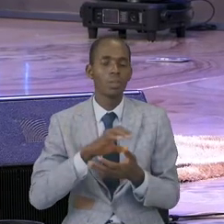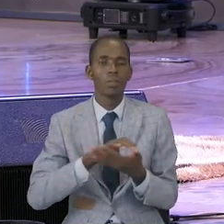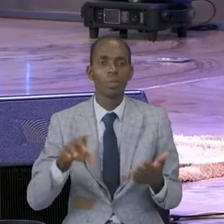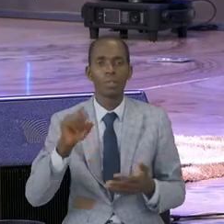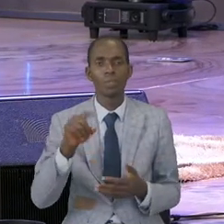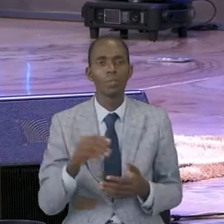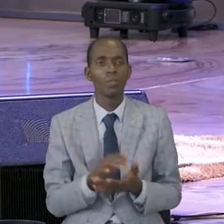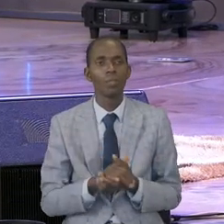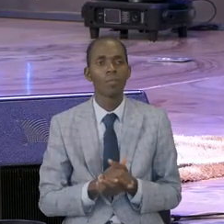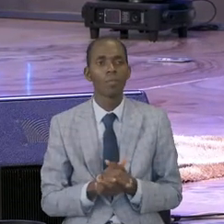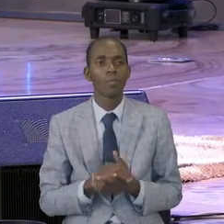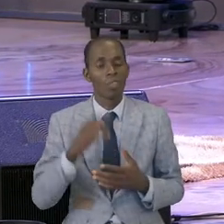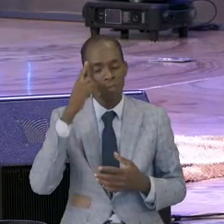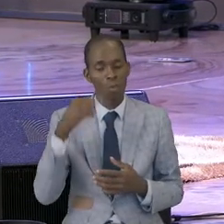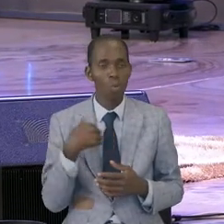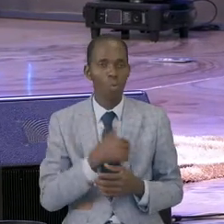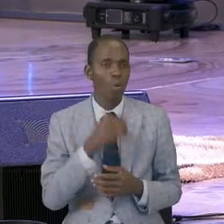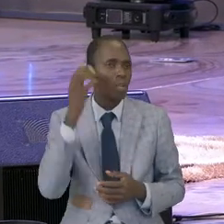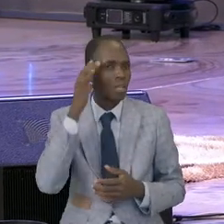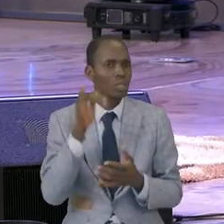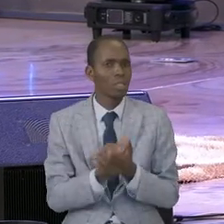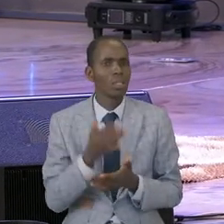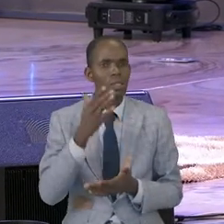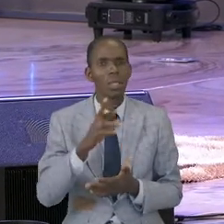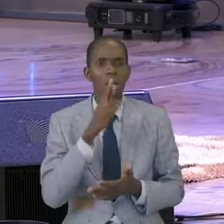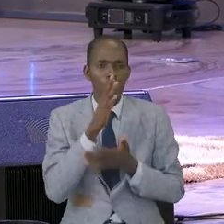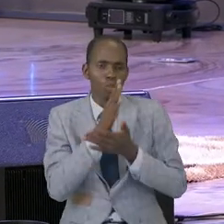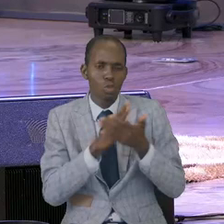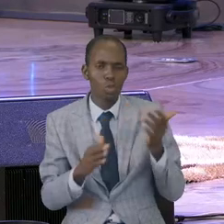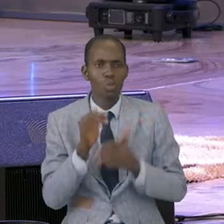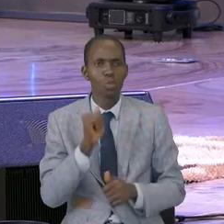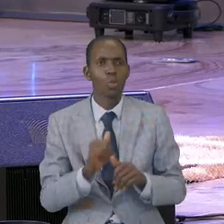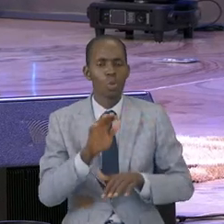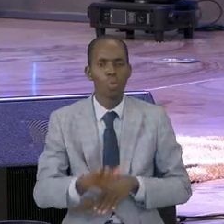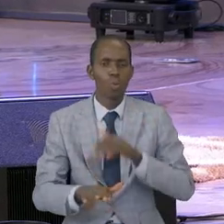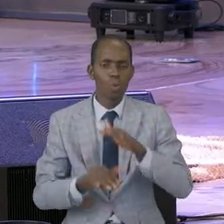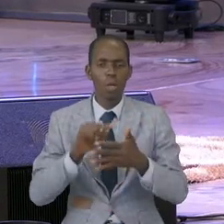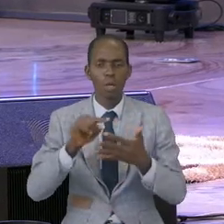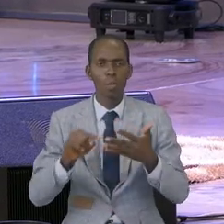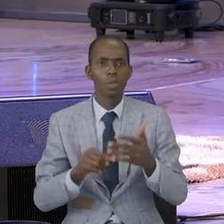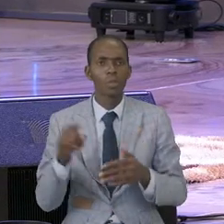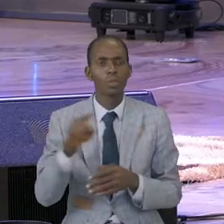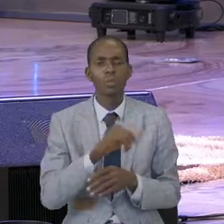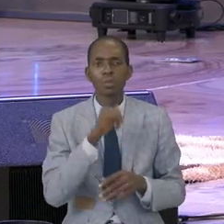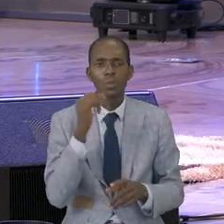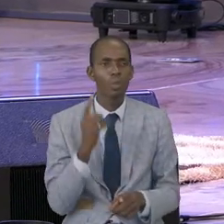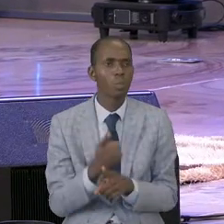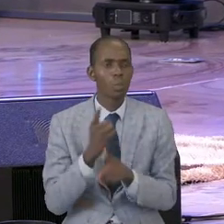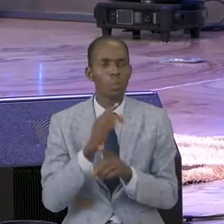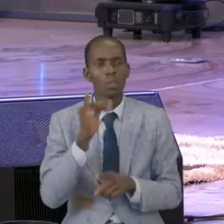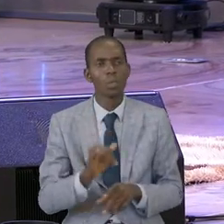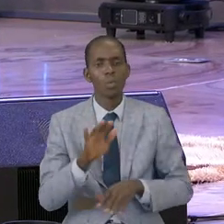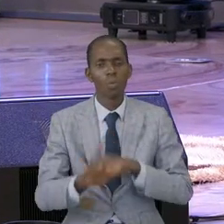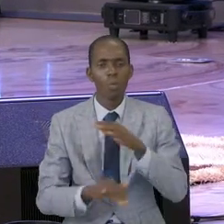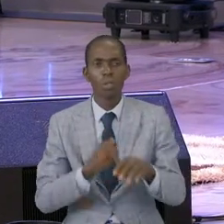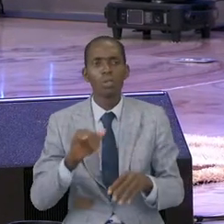in verse 11, for we hear that there are some which walk among you disorderly, walking